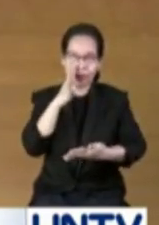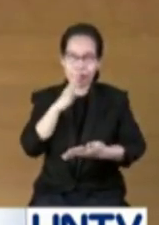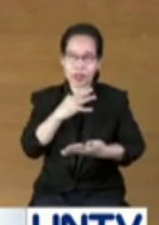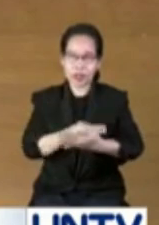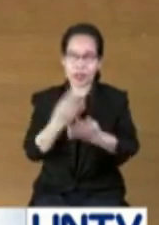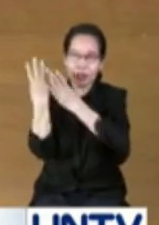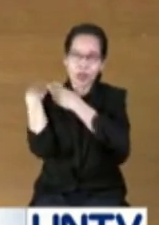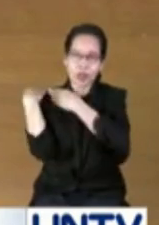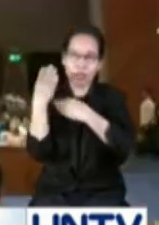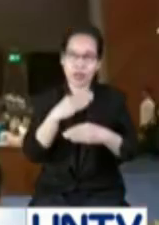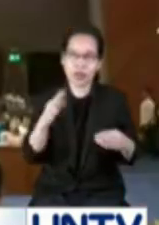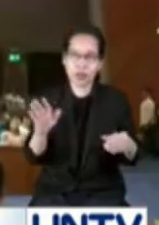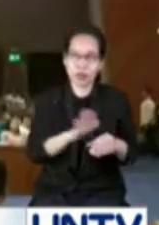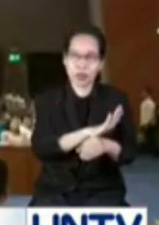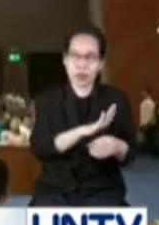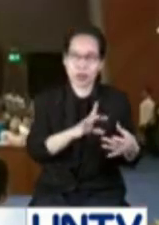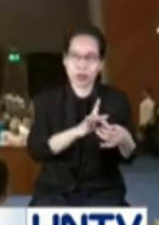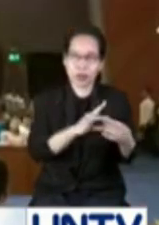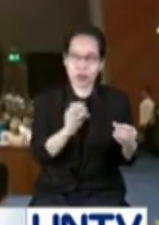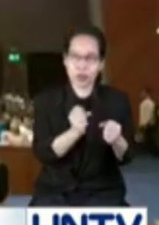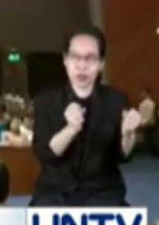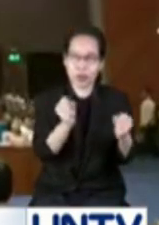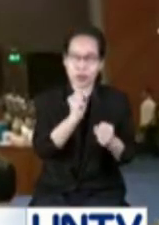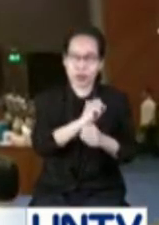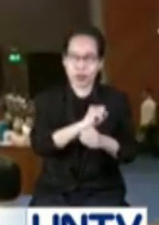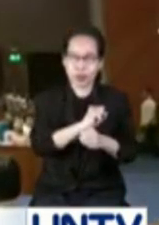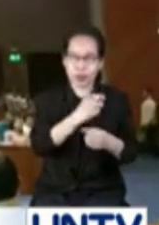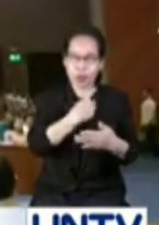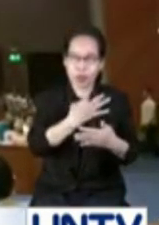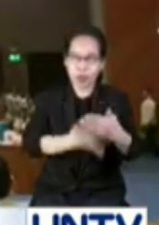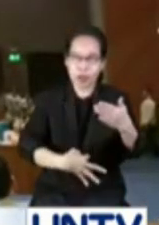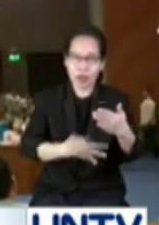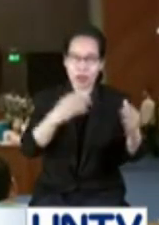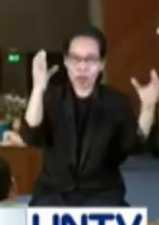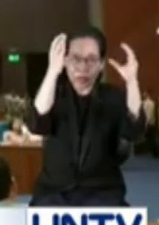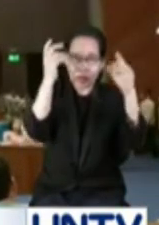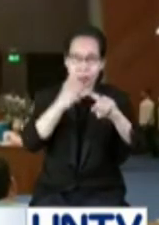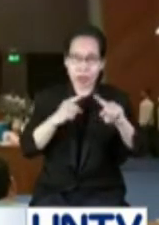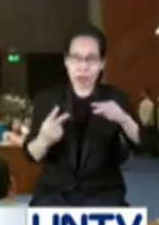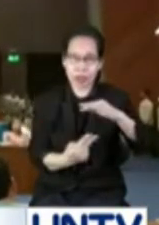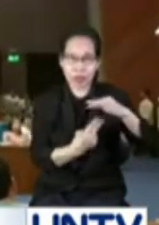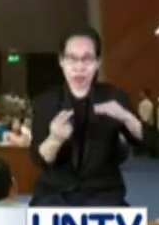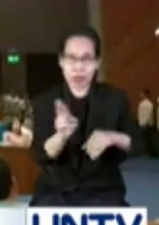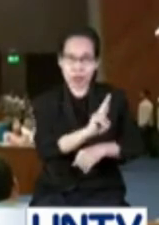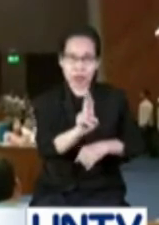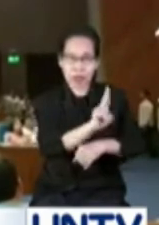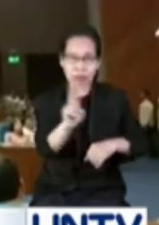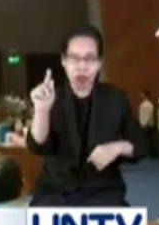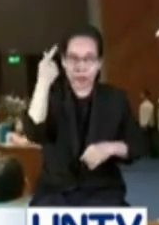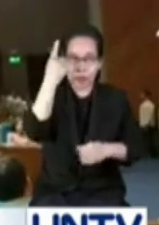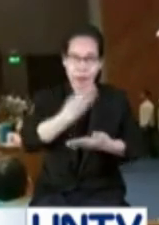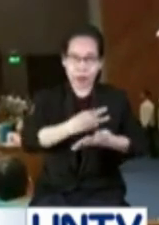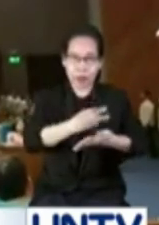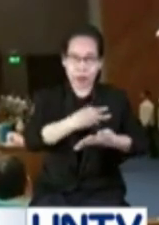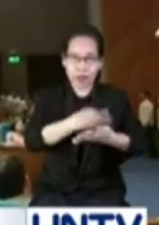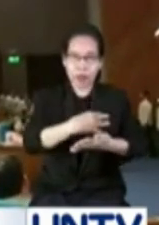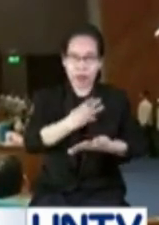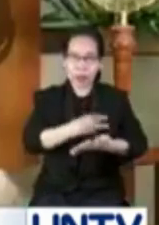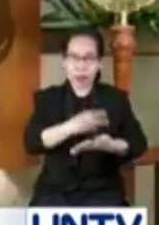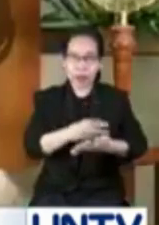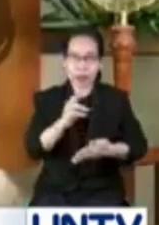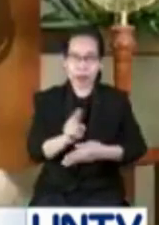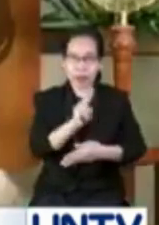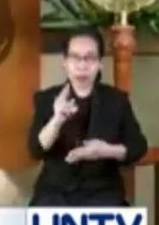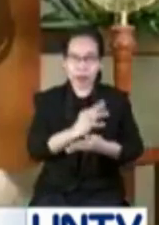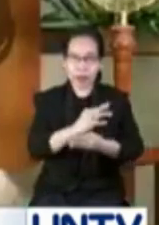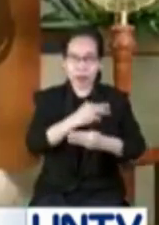pooling a small fraction of the considerable but underutilized government funds, the funds shall be used to make high impact